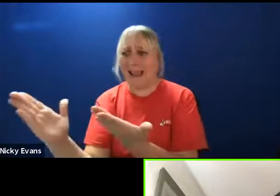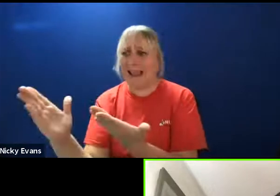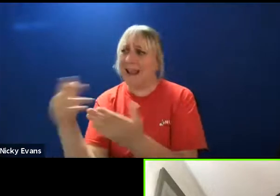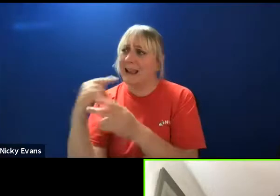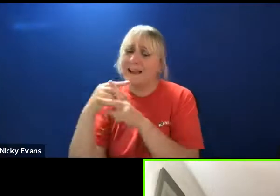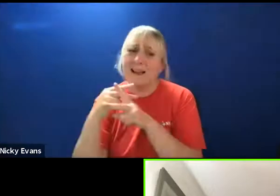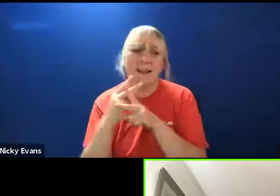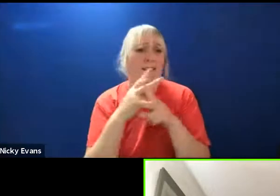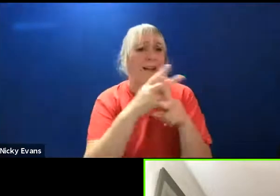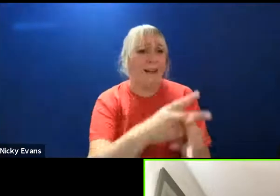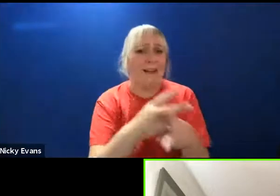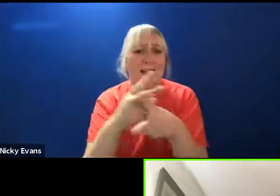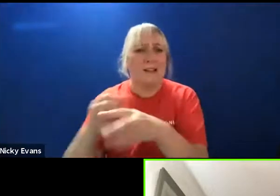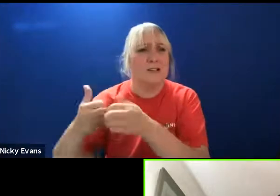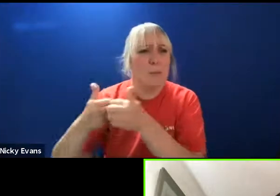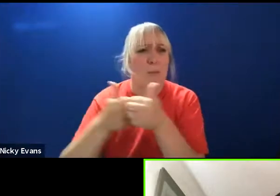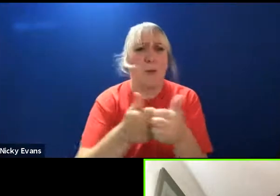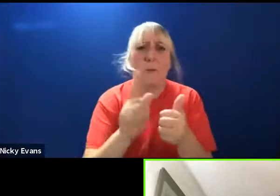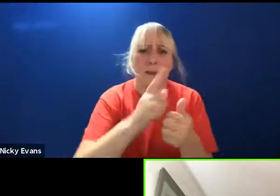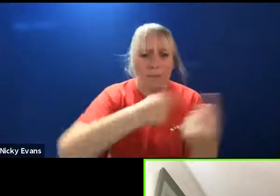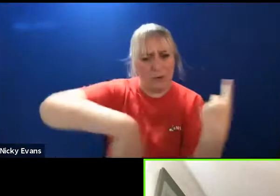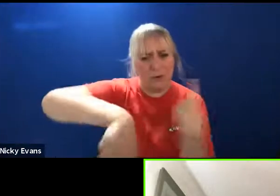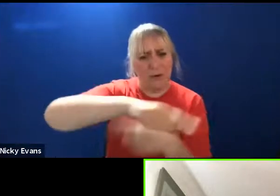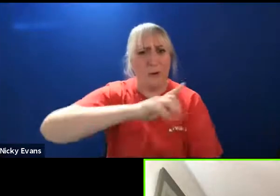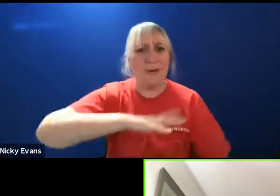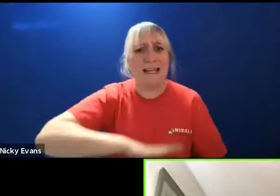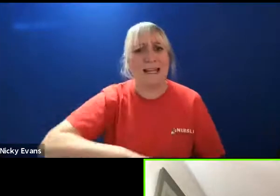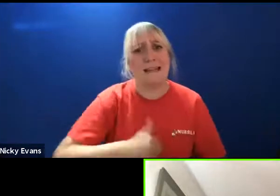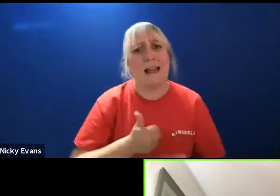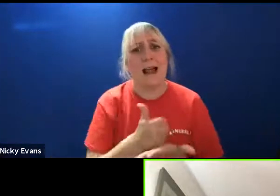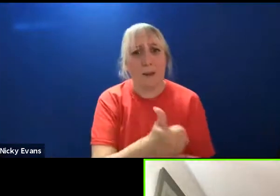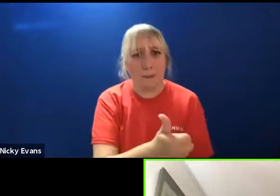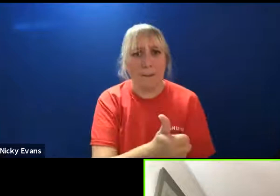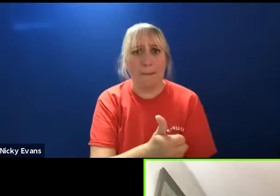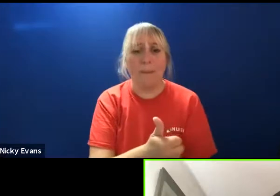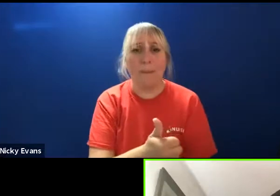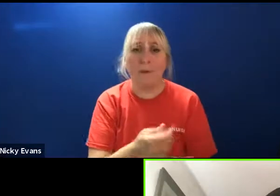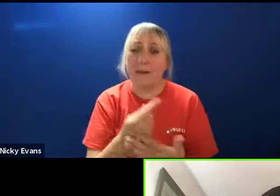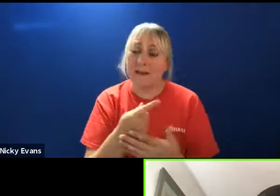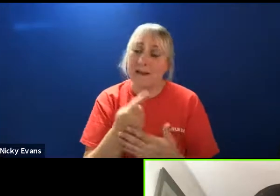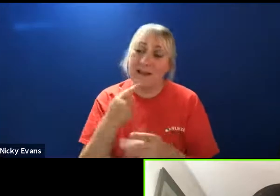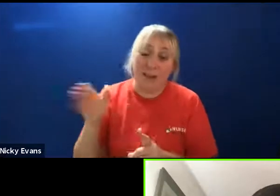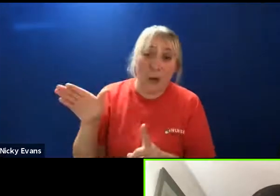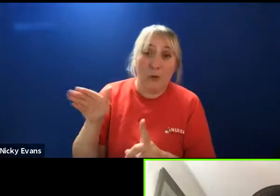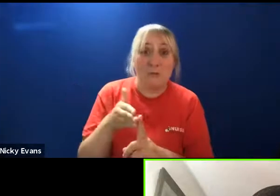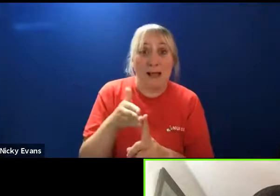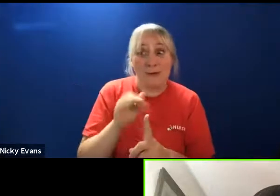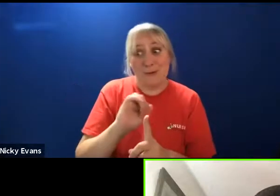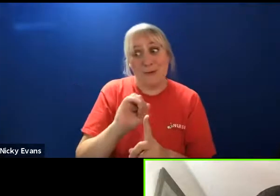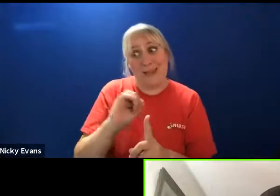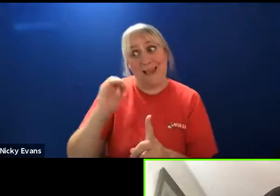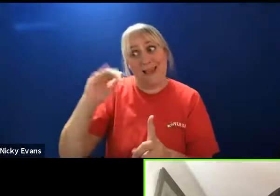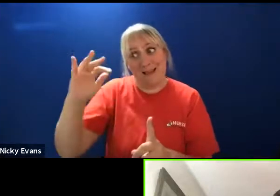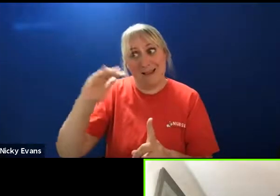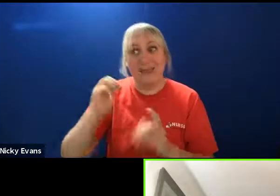in need. And that comes back to those original points of love, care, and